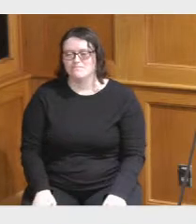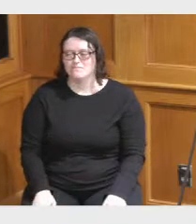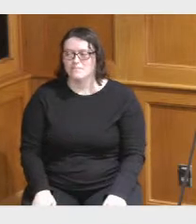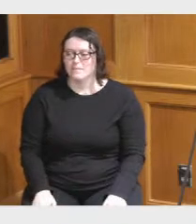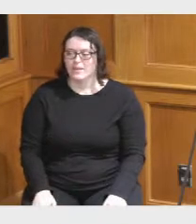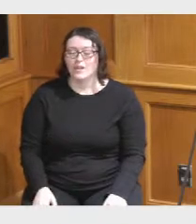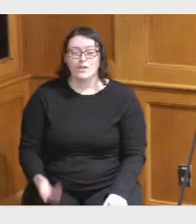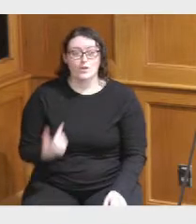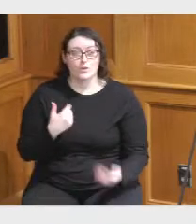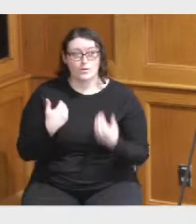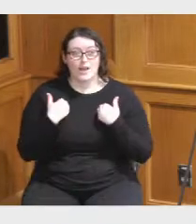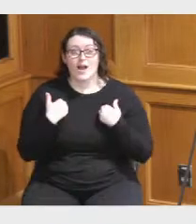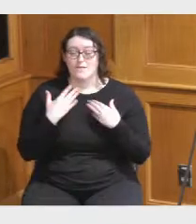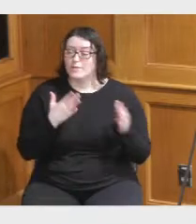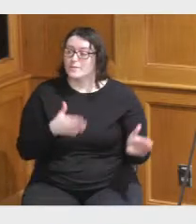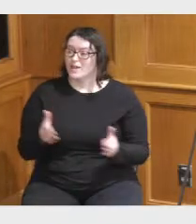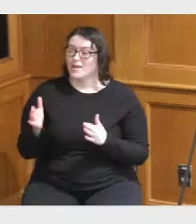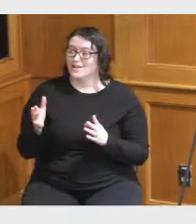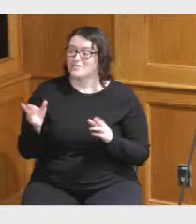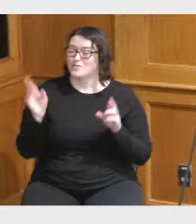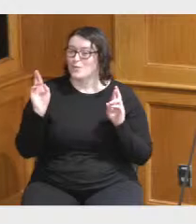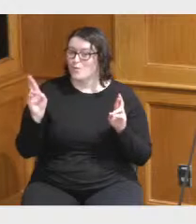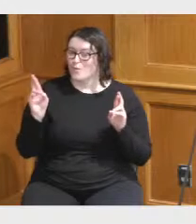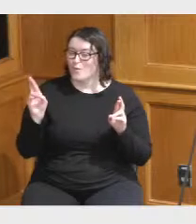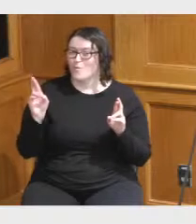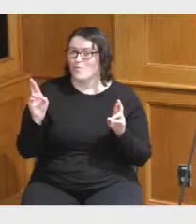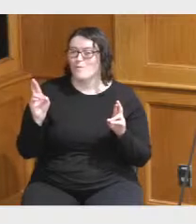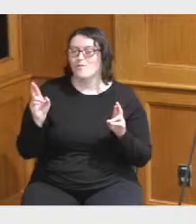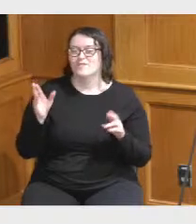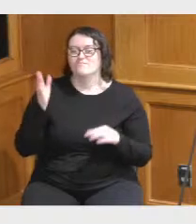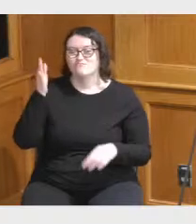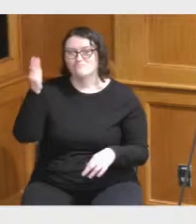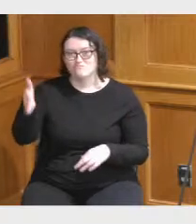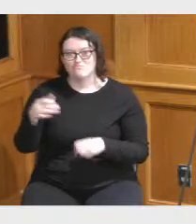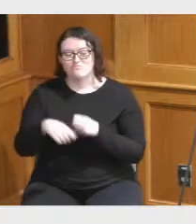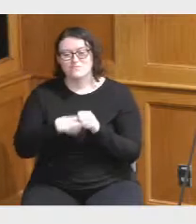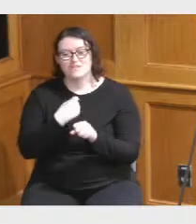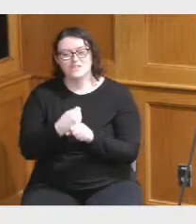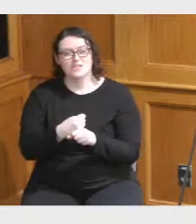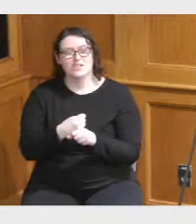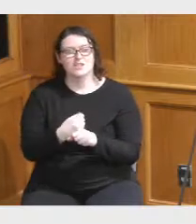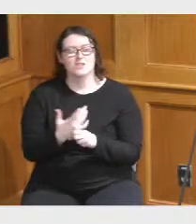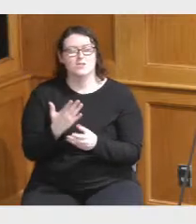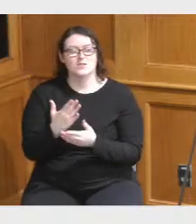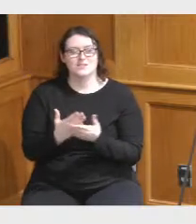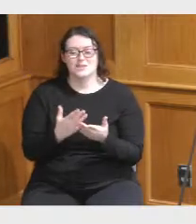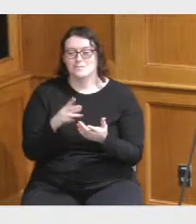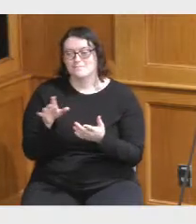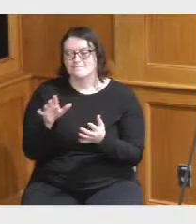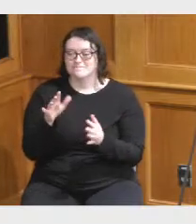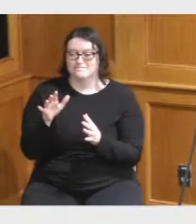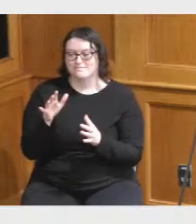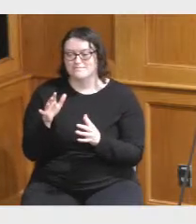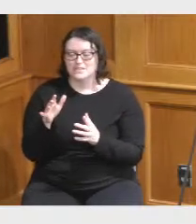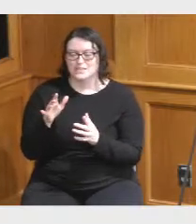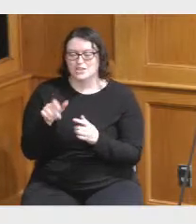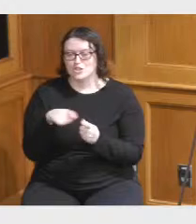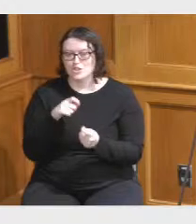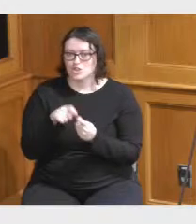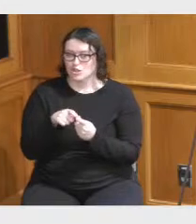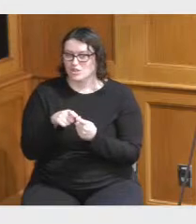But we do have a plan, and that we hope that in future years, with some certainty coming out